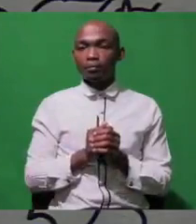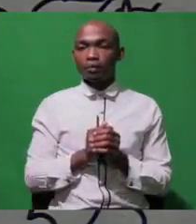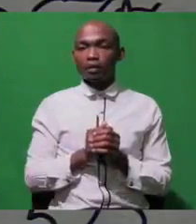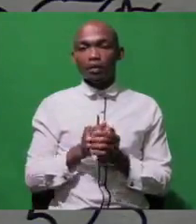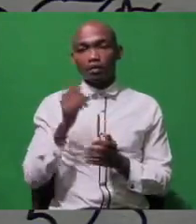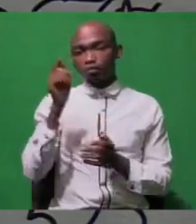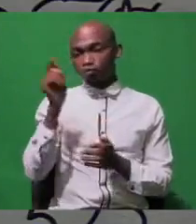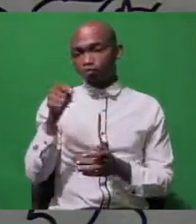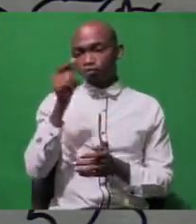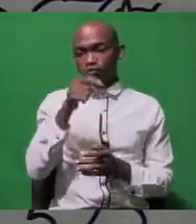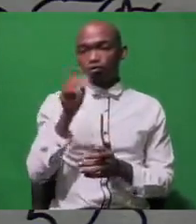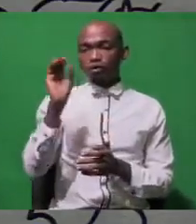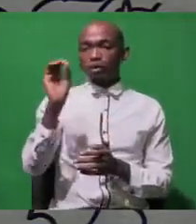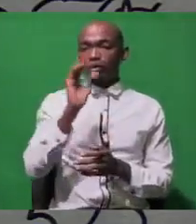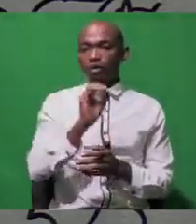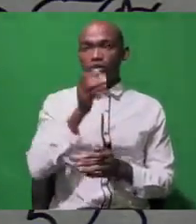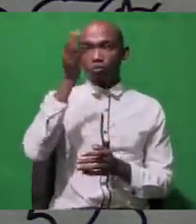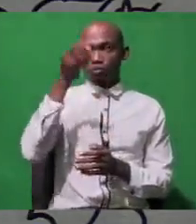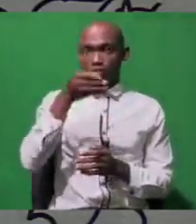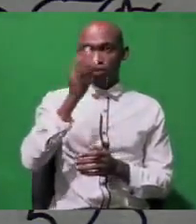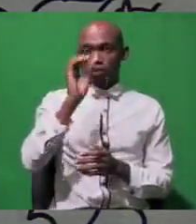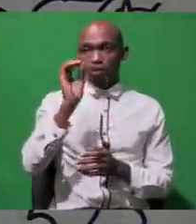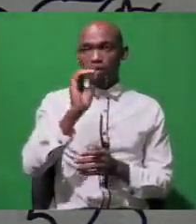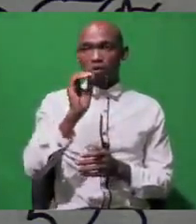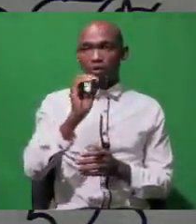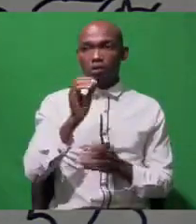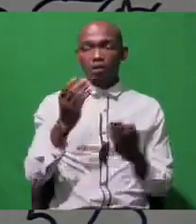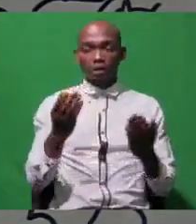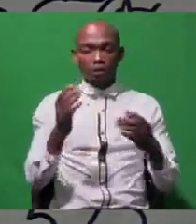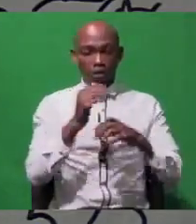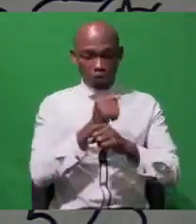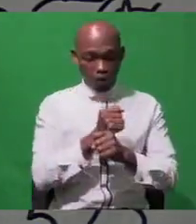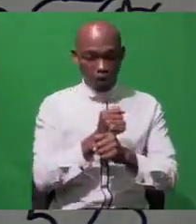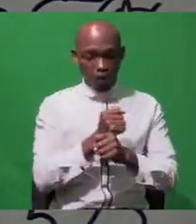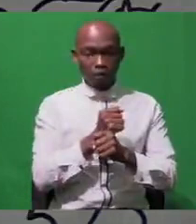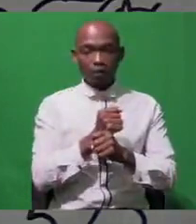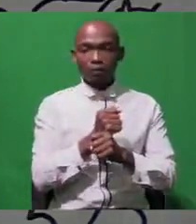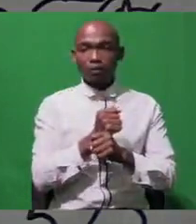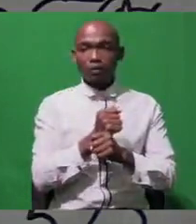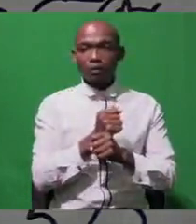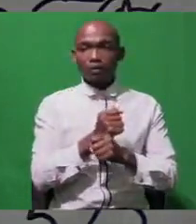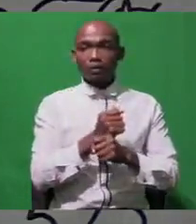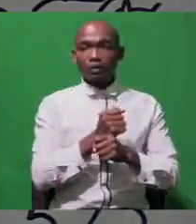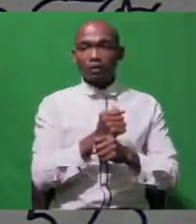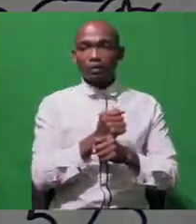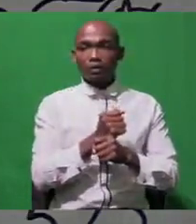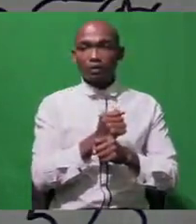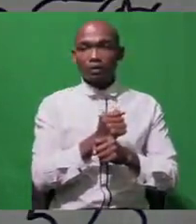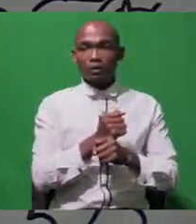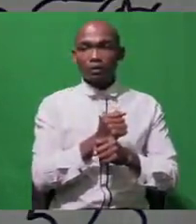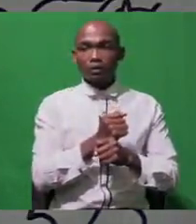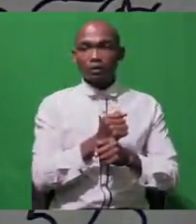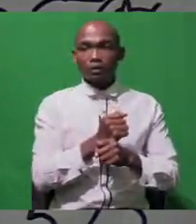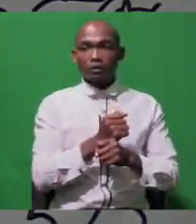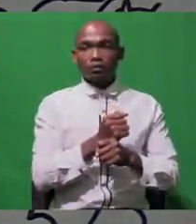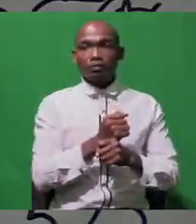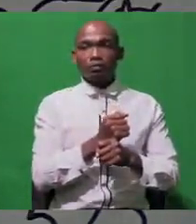Remove 0, 0, 0, 0. Okay. The business will